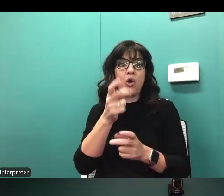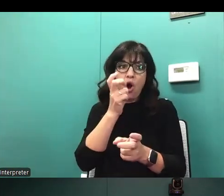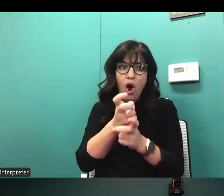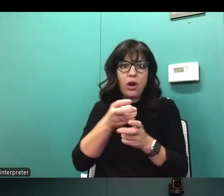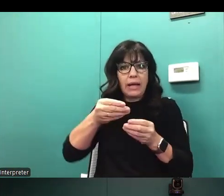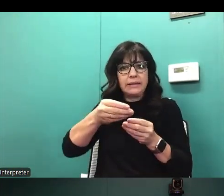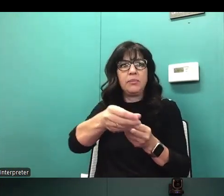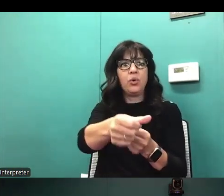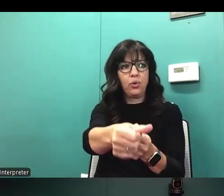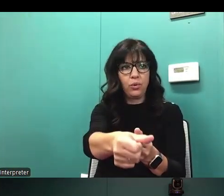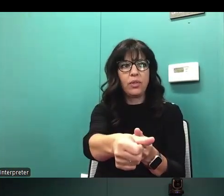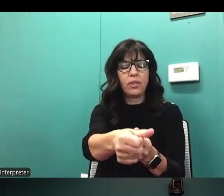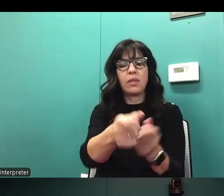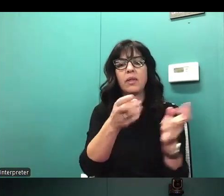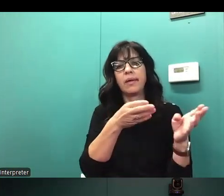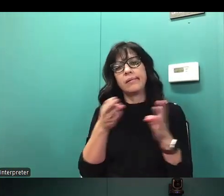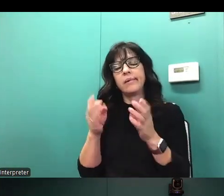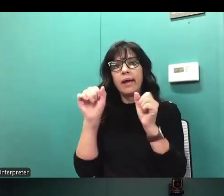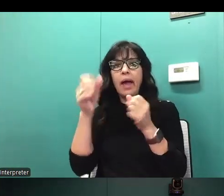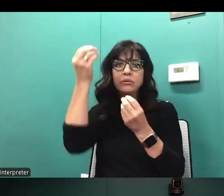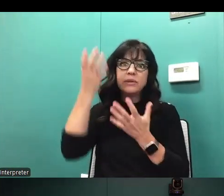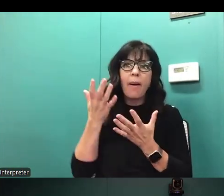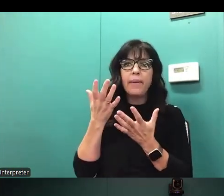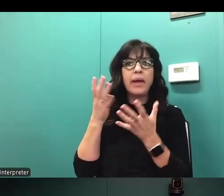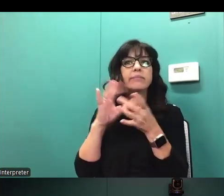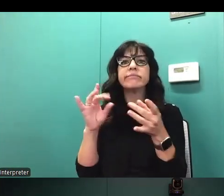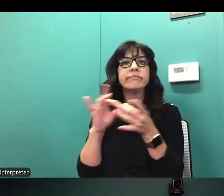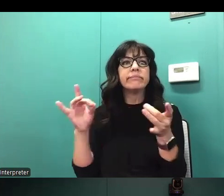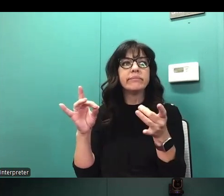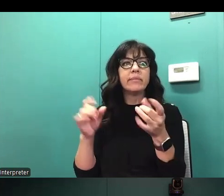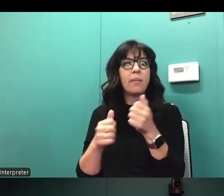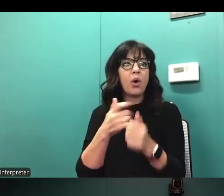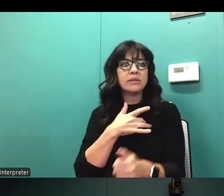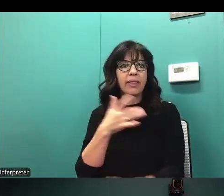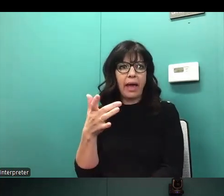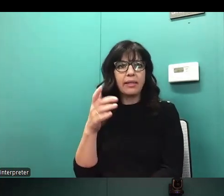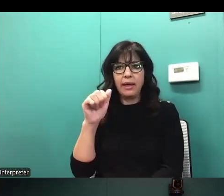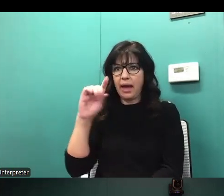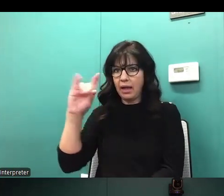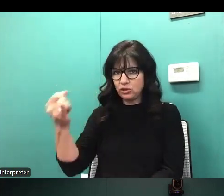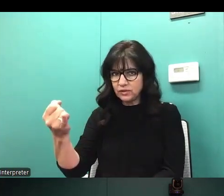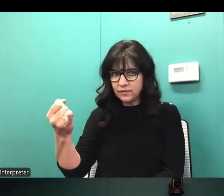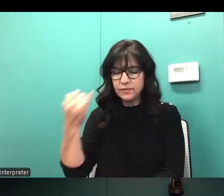all, can you tell me about it? Most likely you're gonna get adjectives.